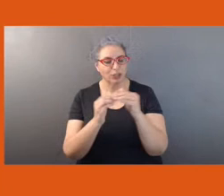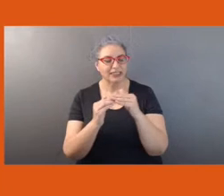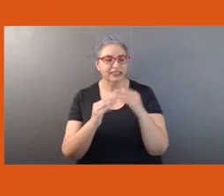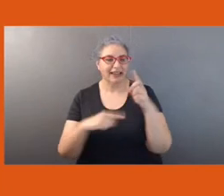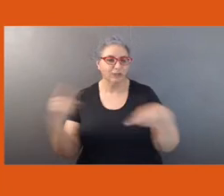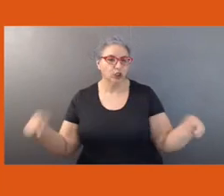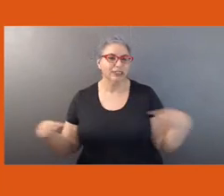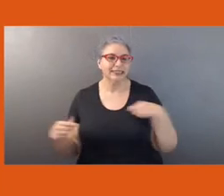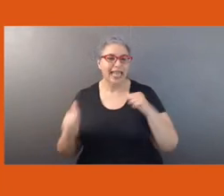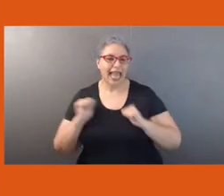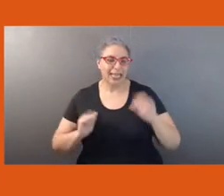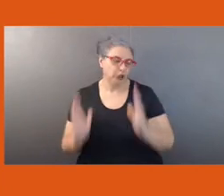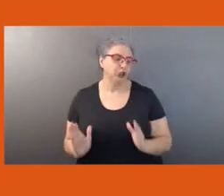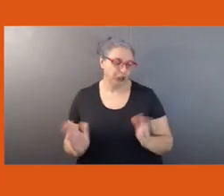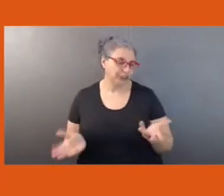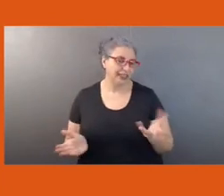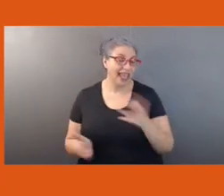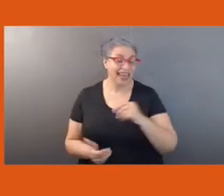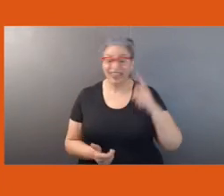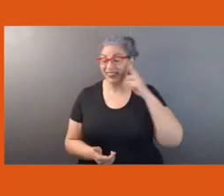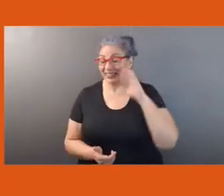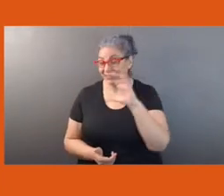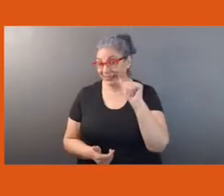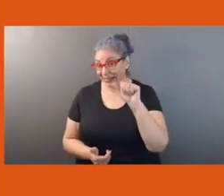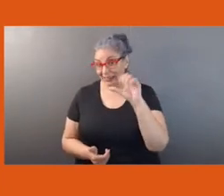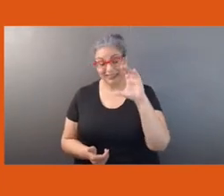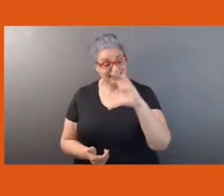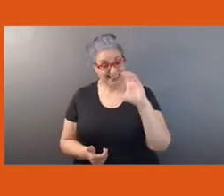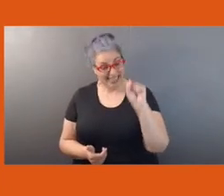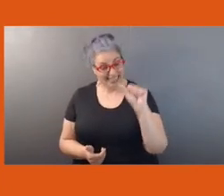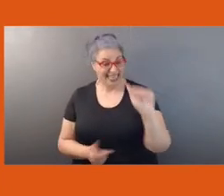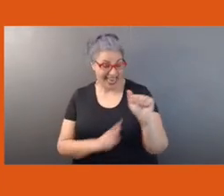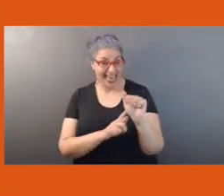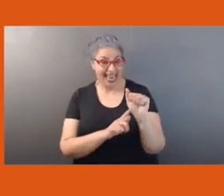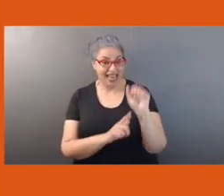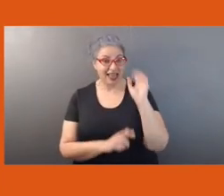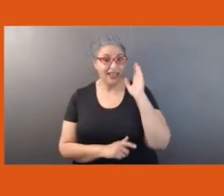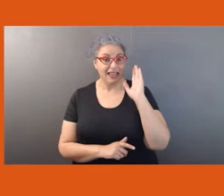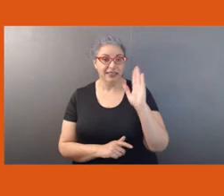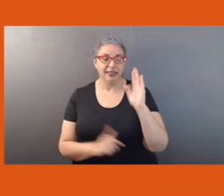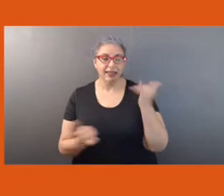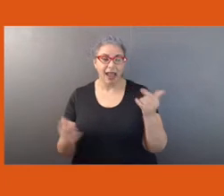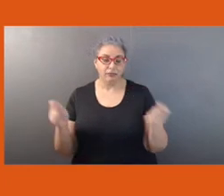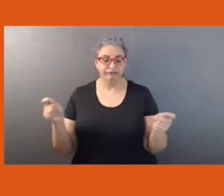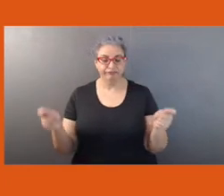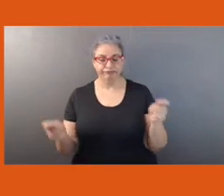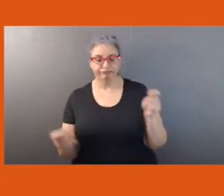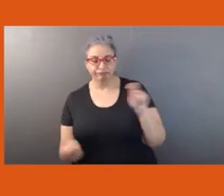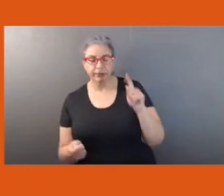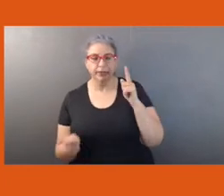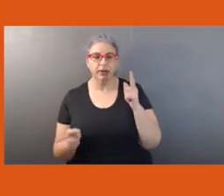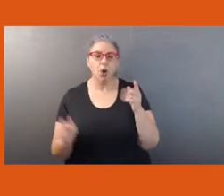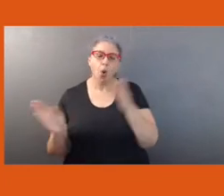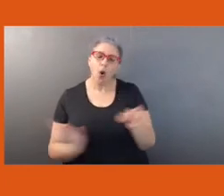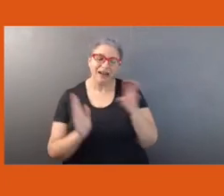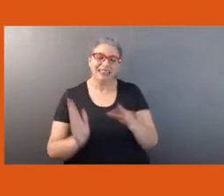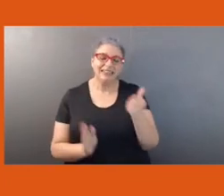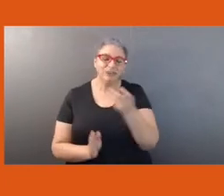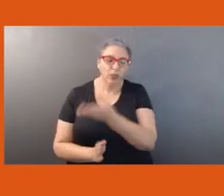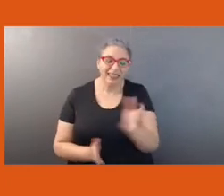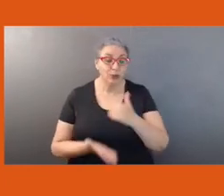actors. And I think CSA is moving on doing organizing things to